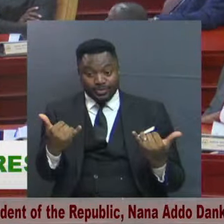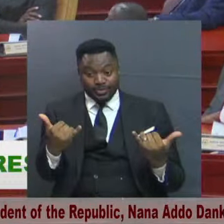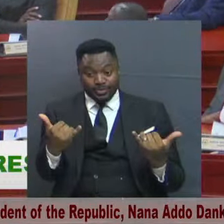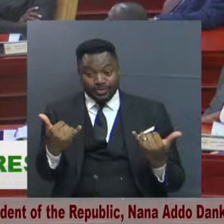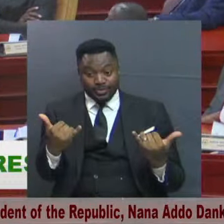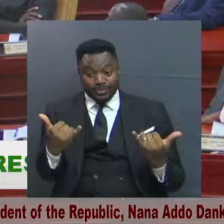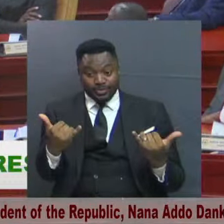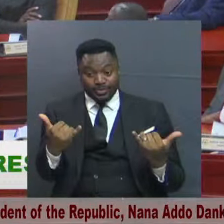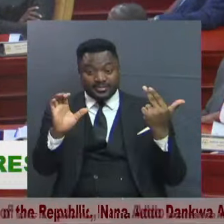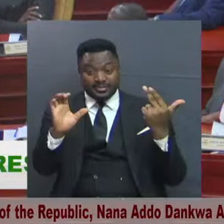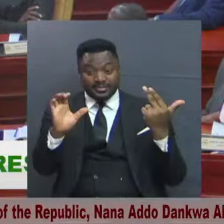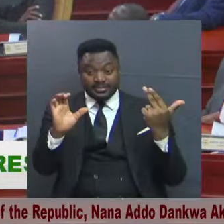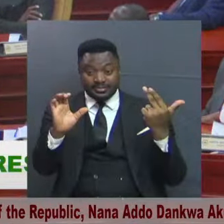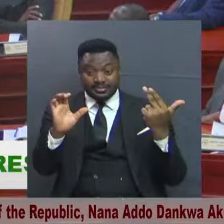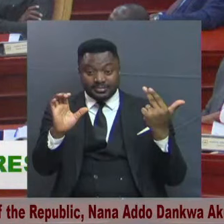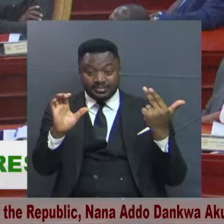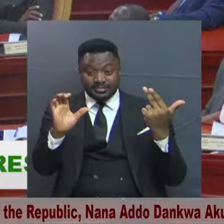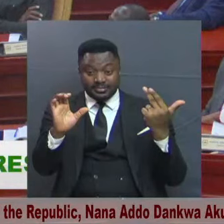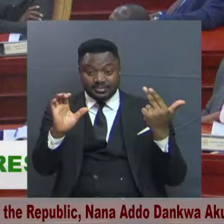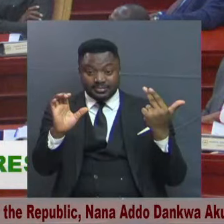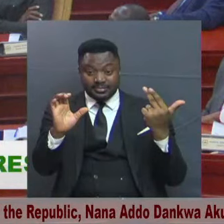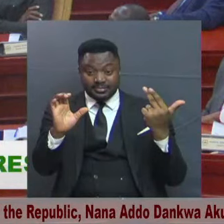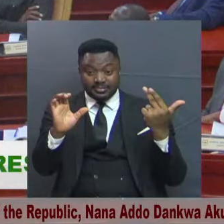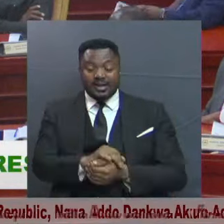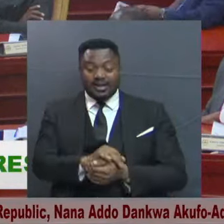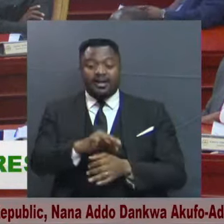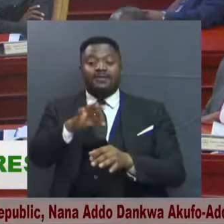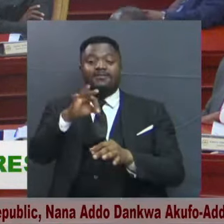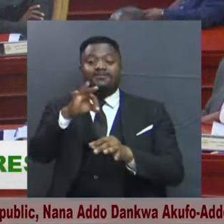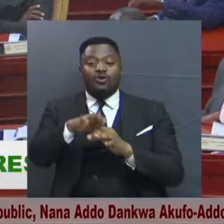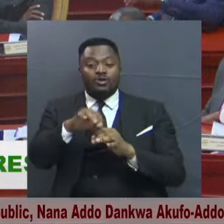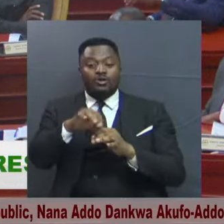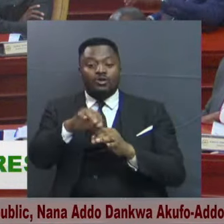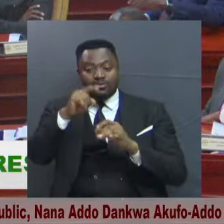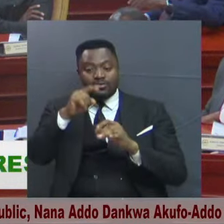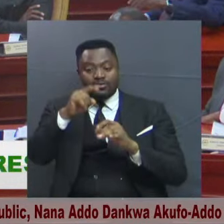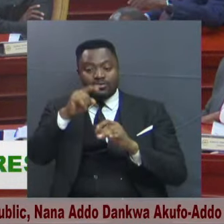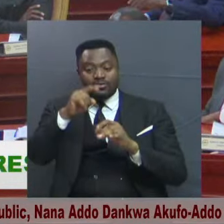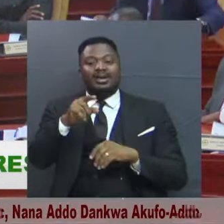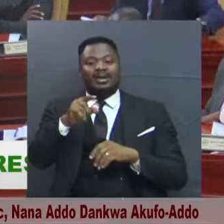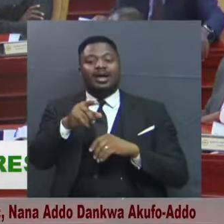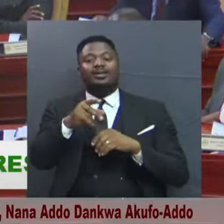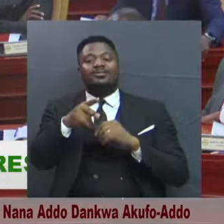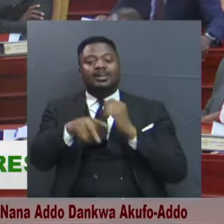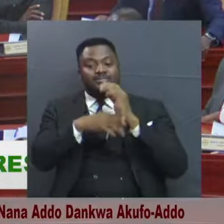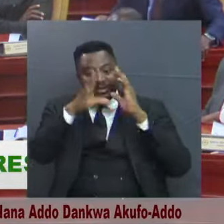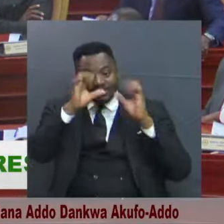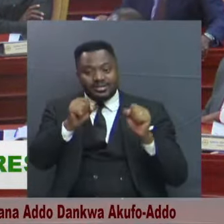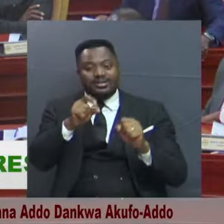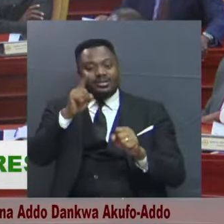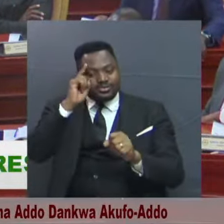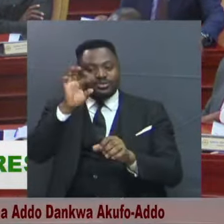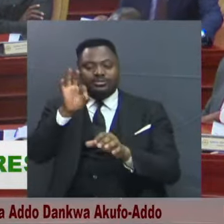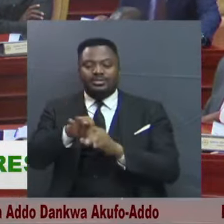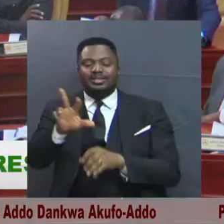80s Mr Speaker vote for is a vote for